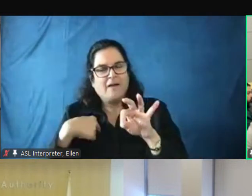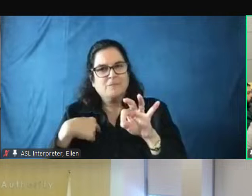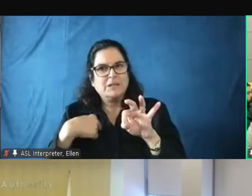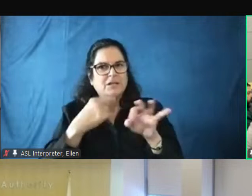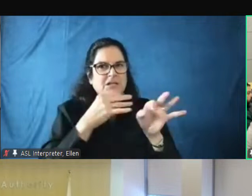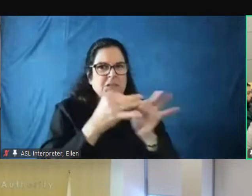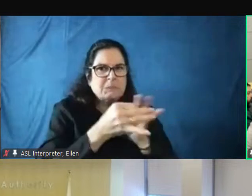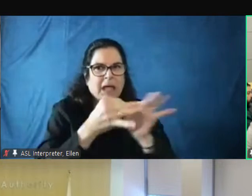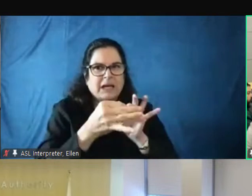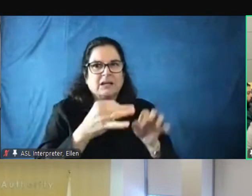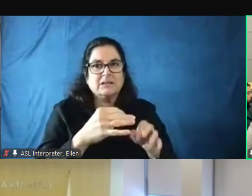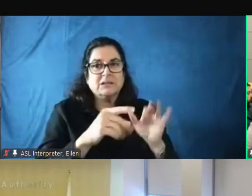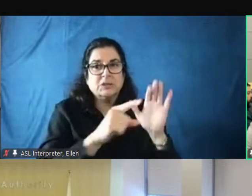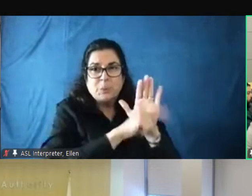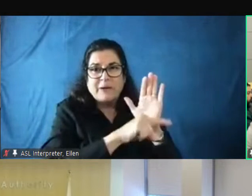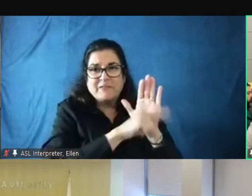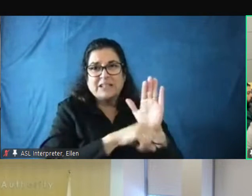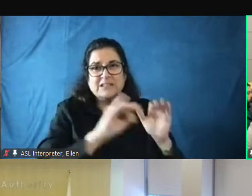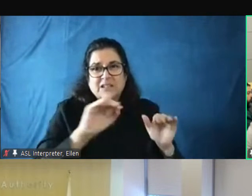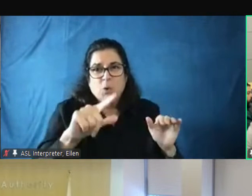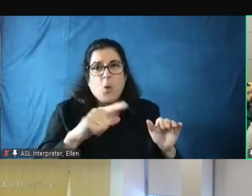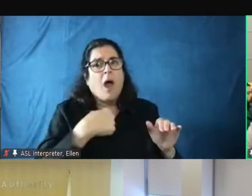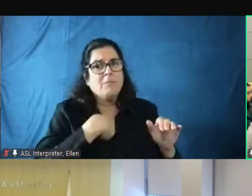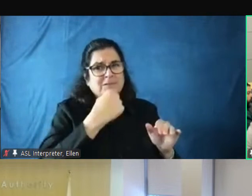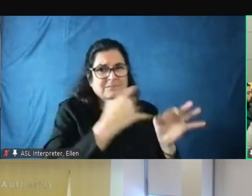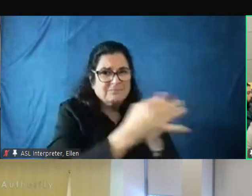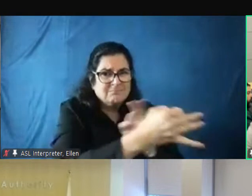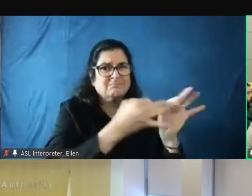they need to address as part of any new